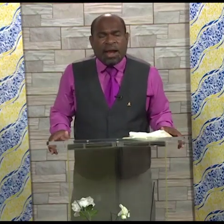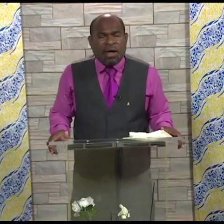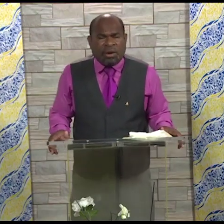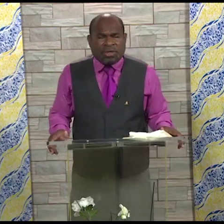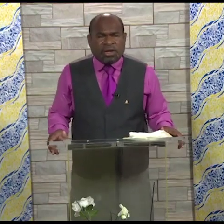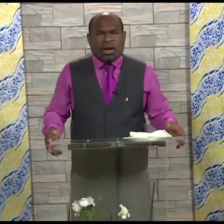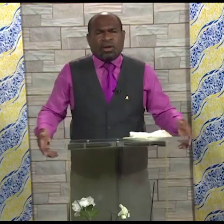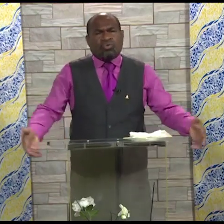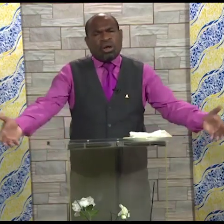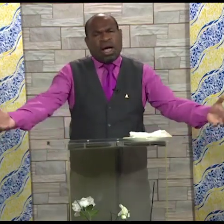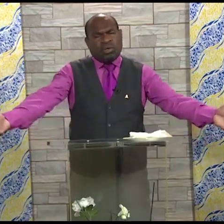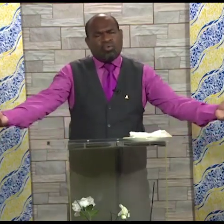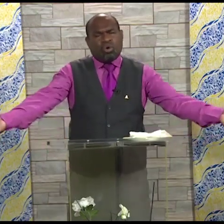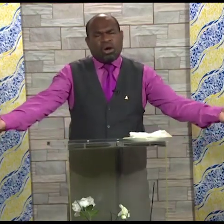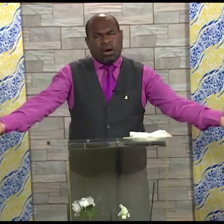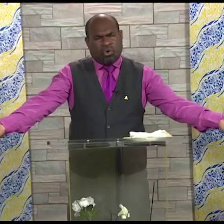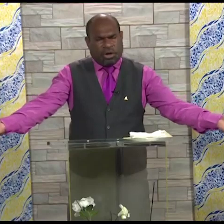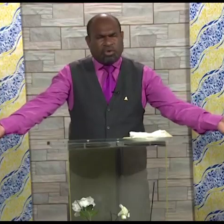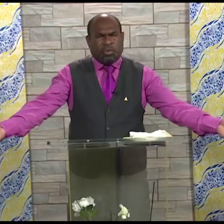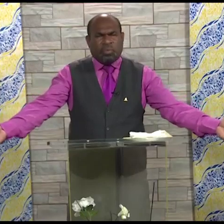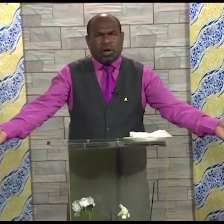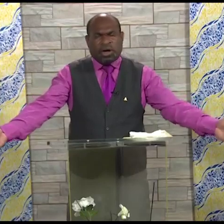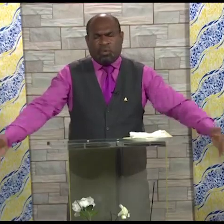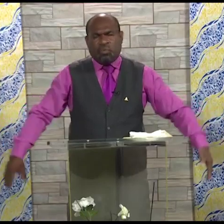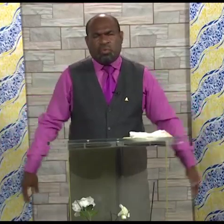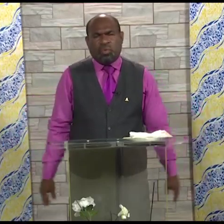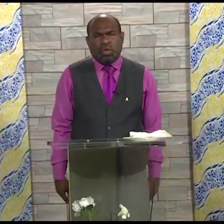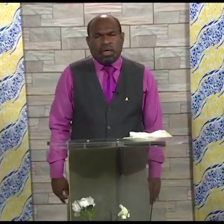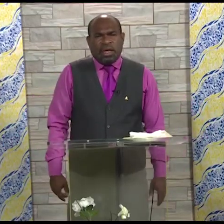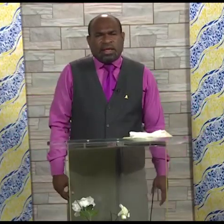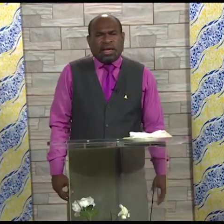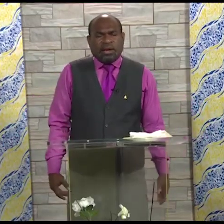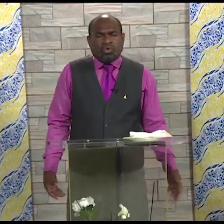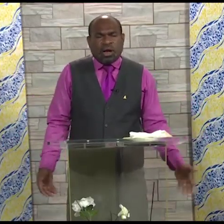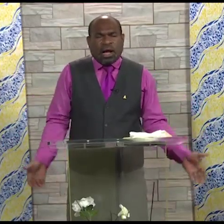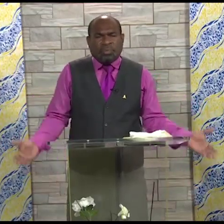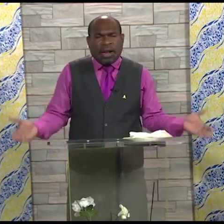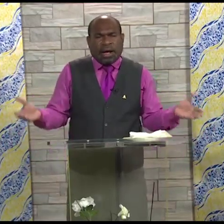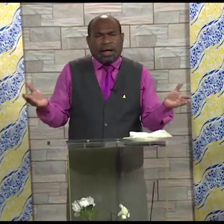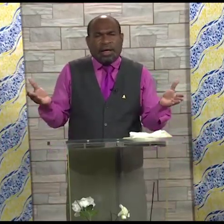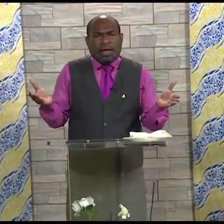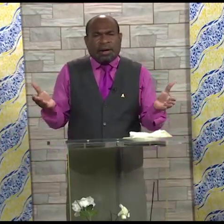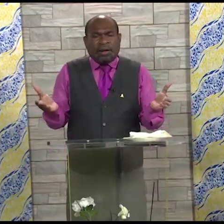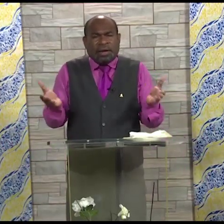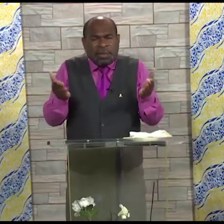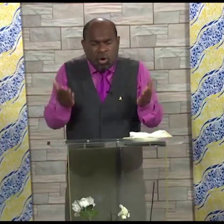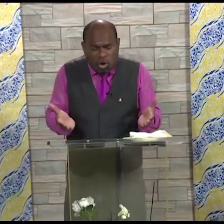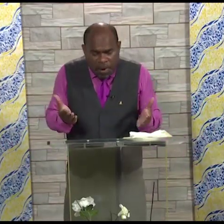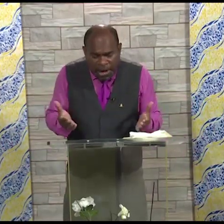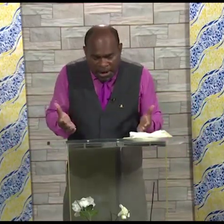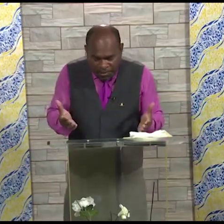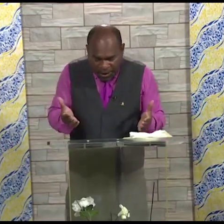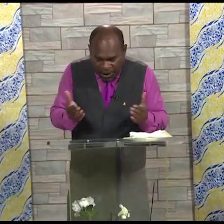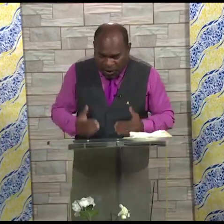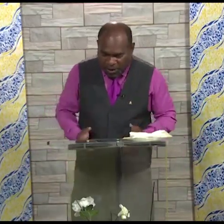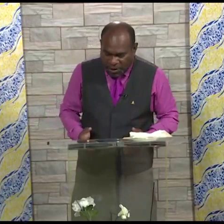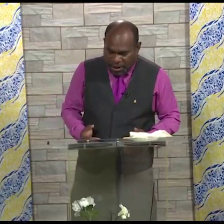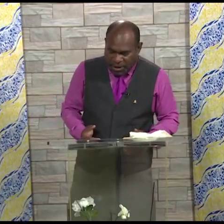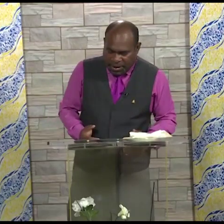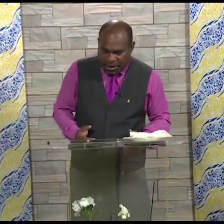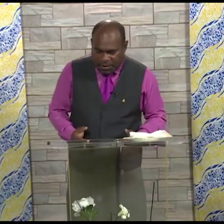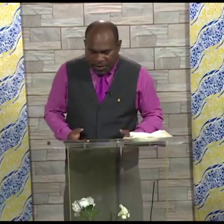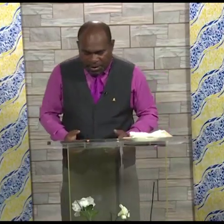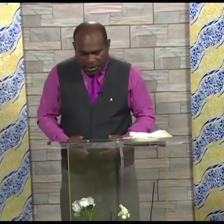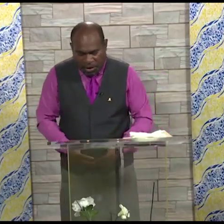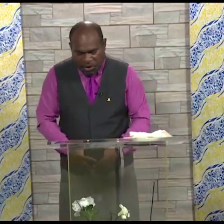mai sakila ko e sak sara di dona kai tu go linga go ready ko tu me buan kalu e sak di dona kavina ka e ra di rei mo lo mala ki be kawai